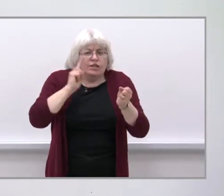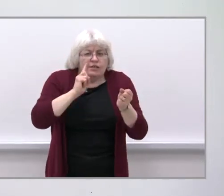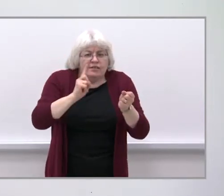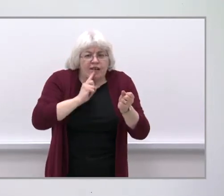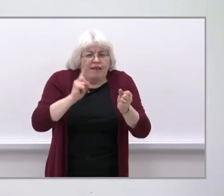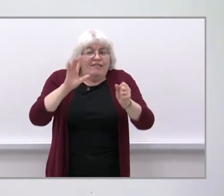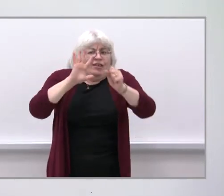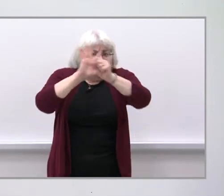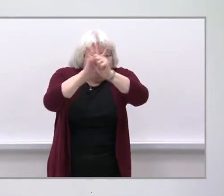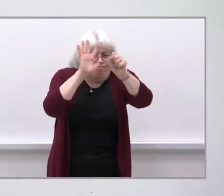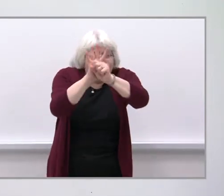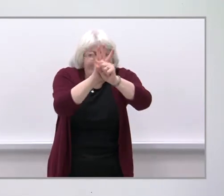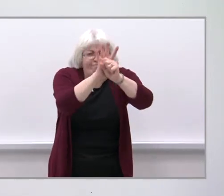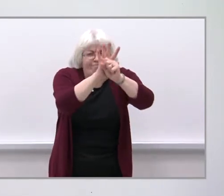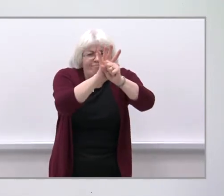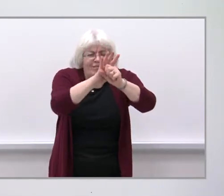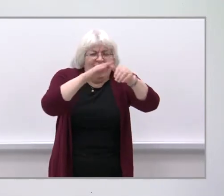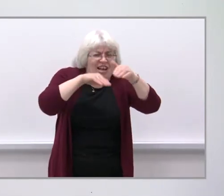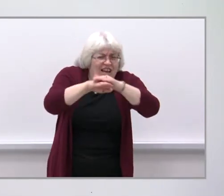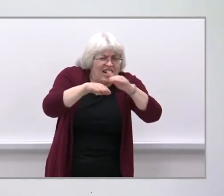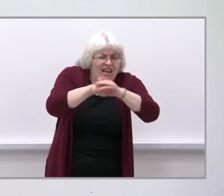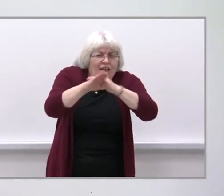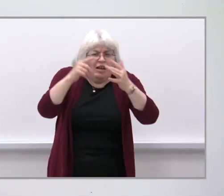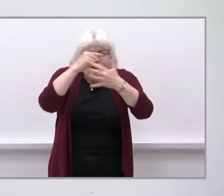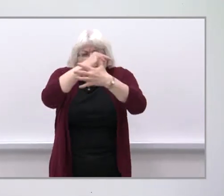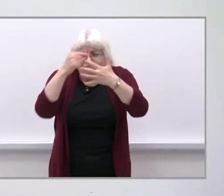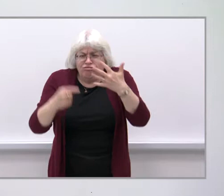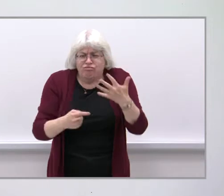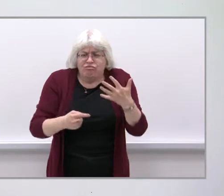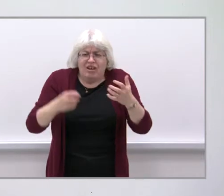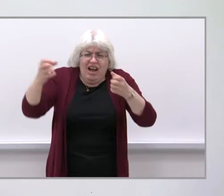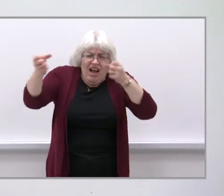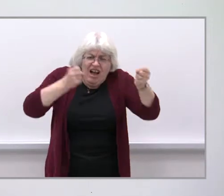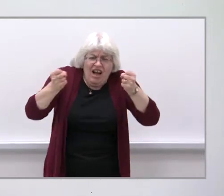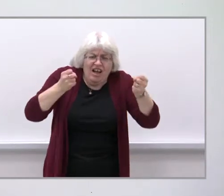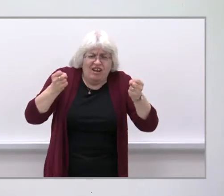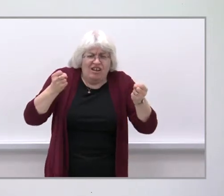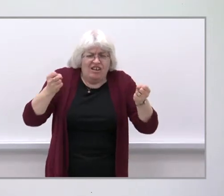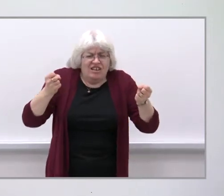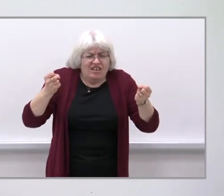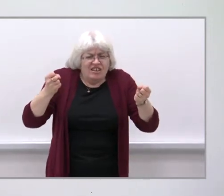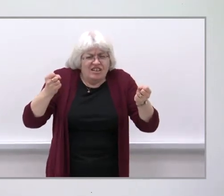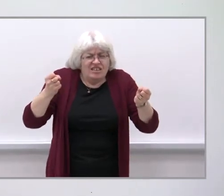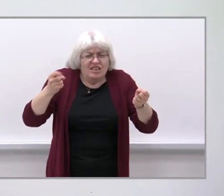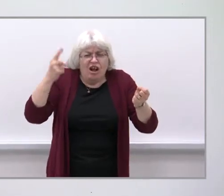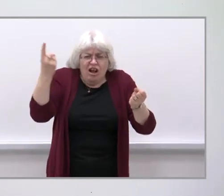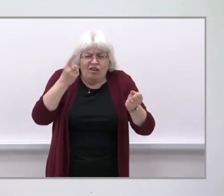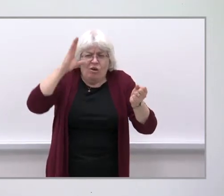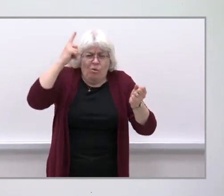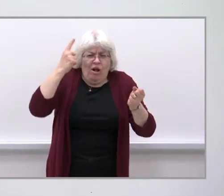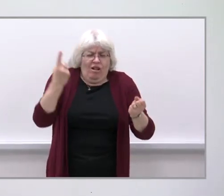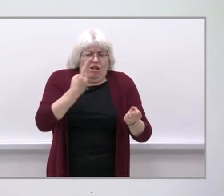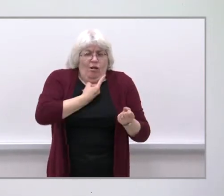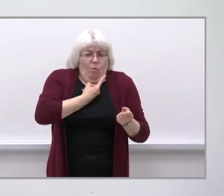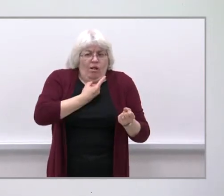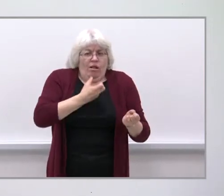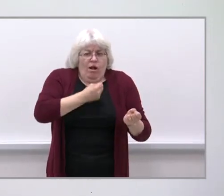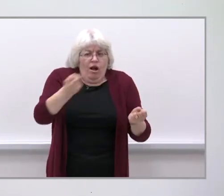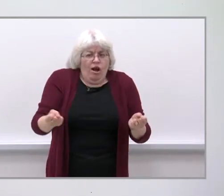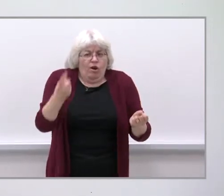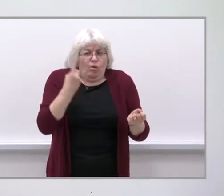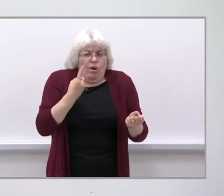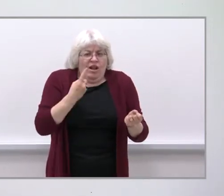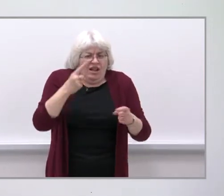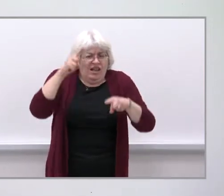that agency, another deaf individual who can advocate and in regards to accessibility, instead of rather